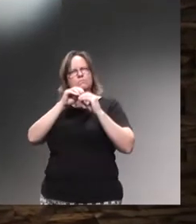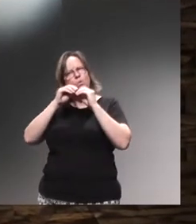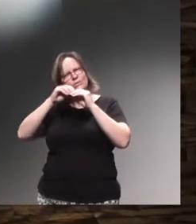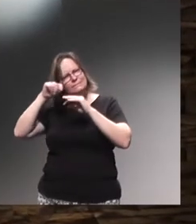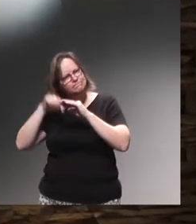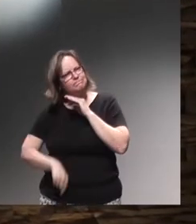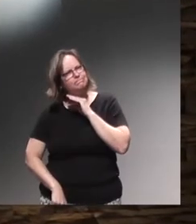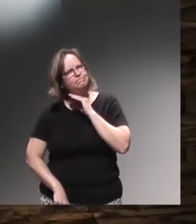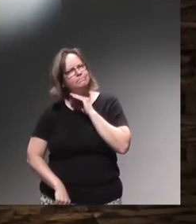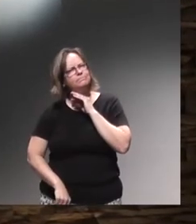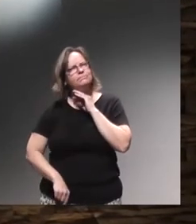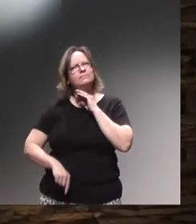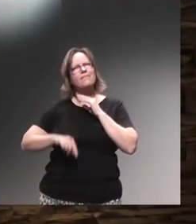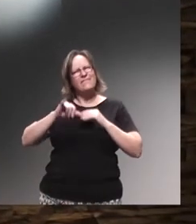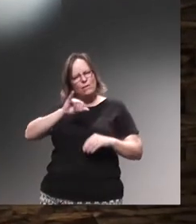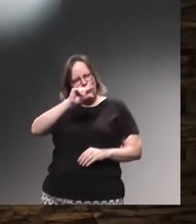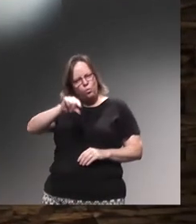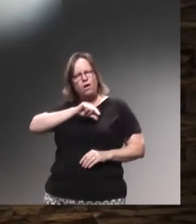within.